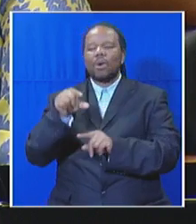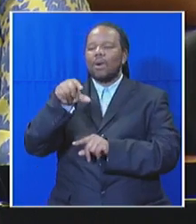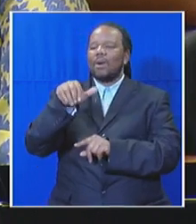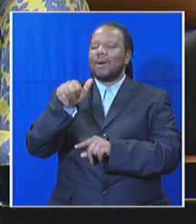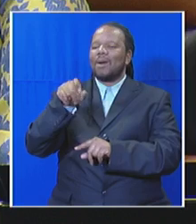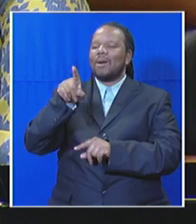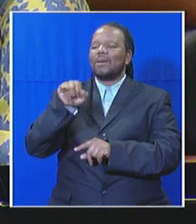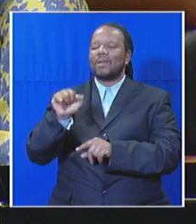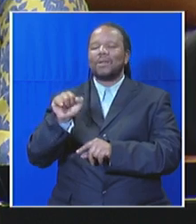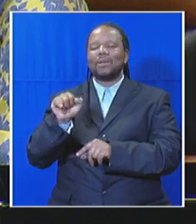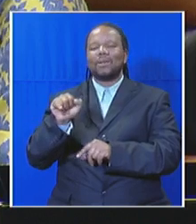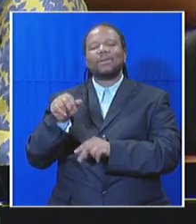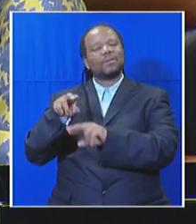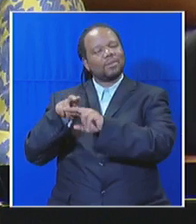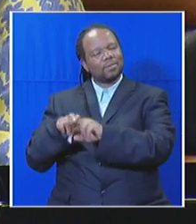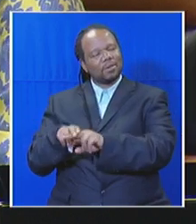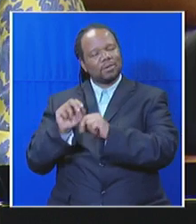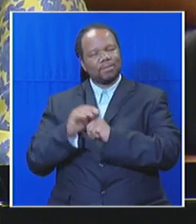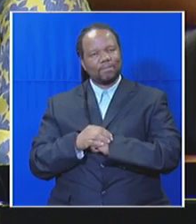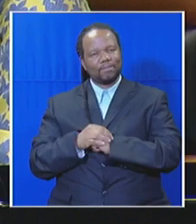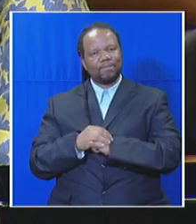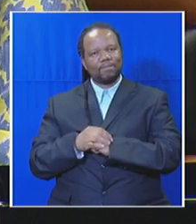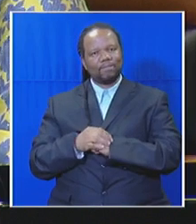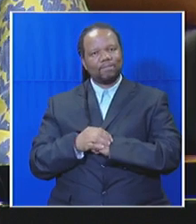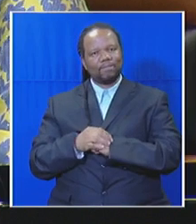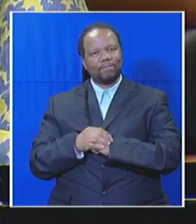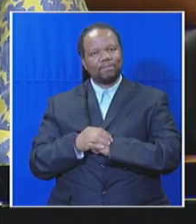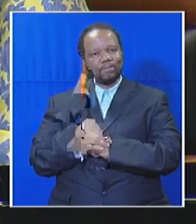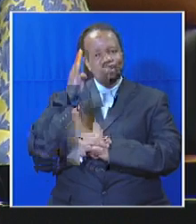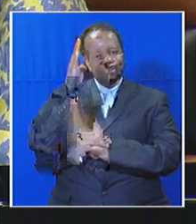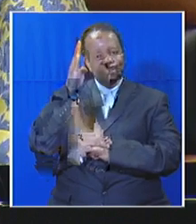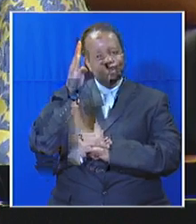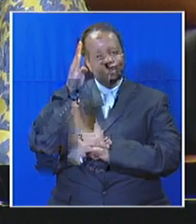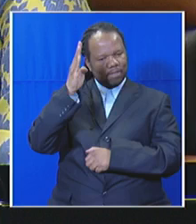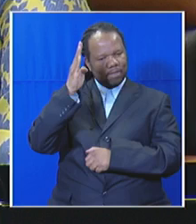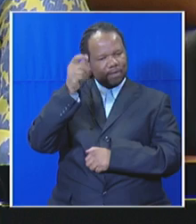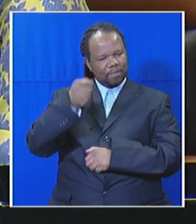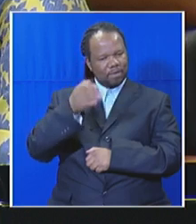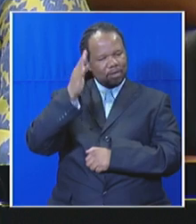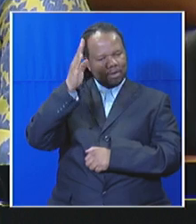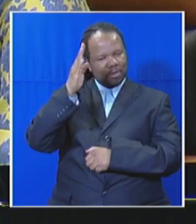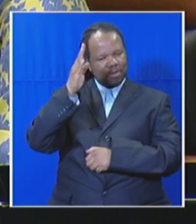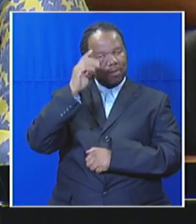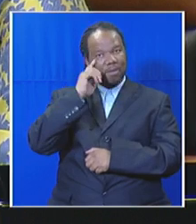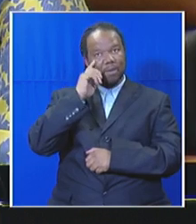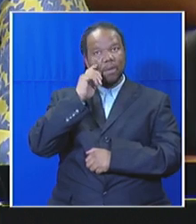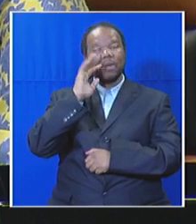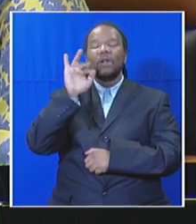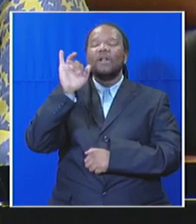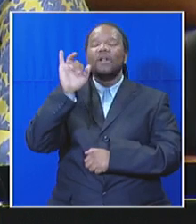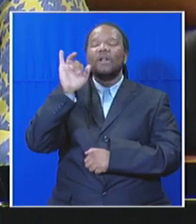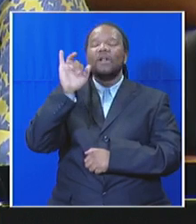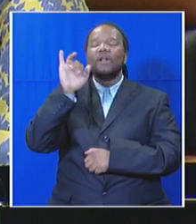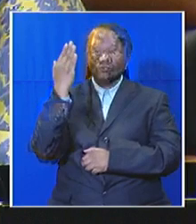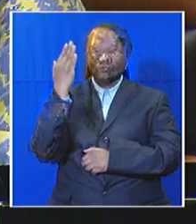your seat. Honorable Speaker. Please, honorable question to members, the President the is, when is he person going I to have make-